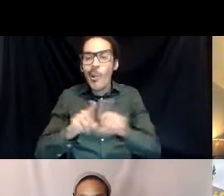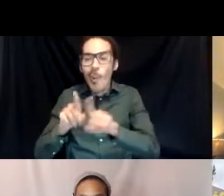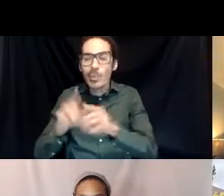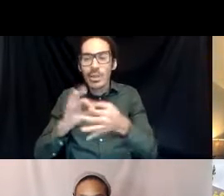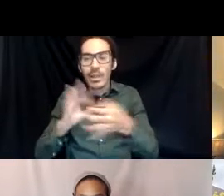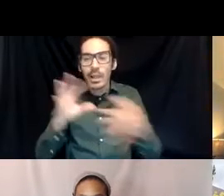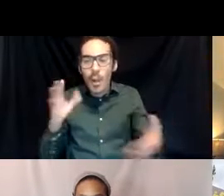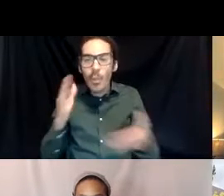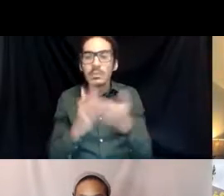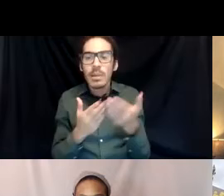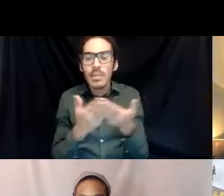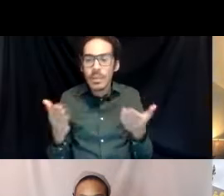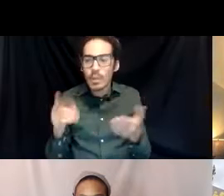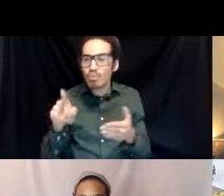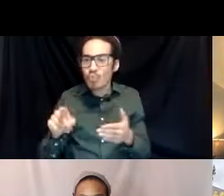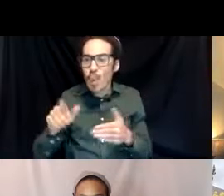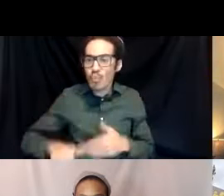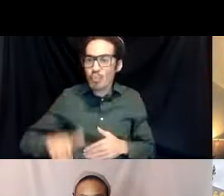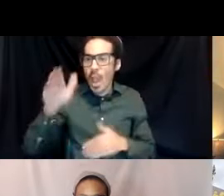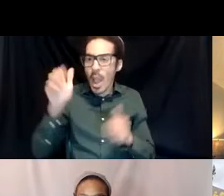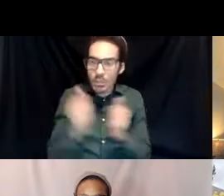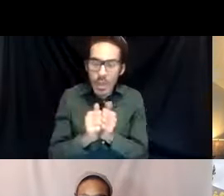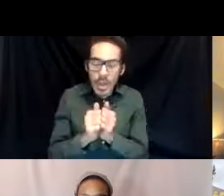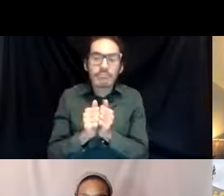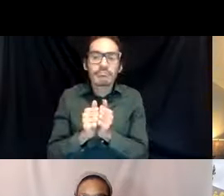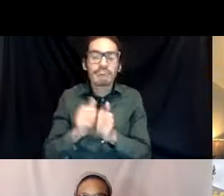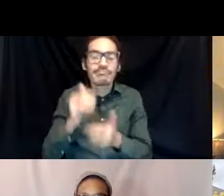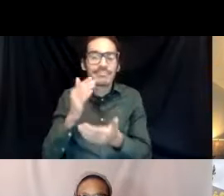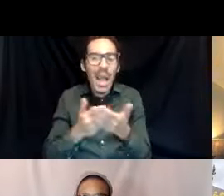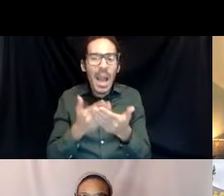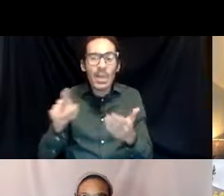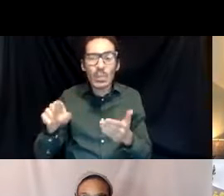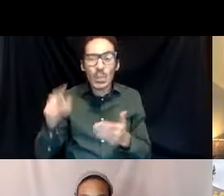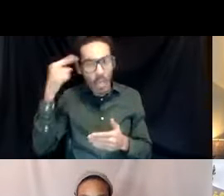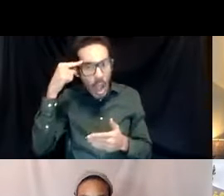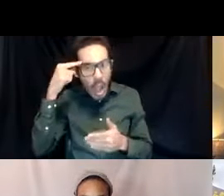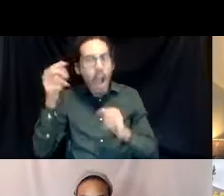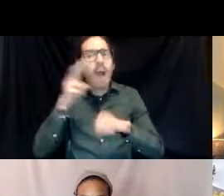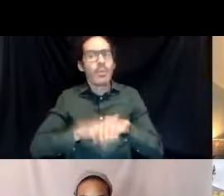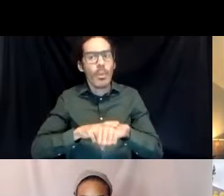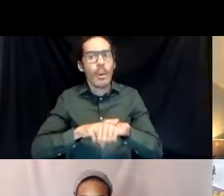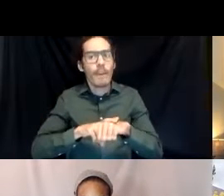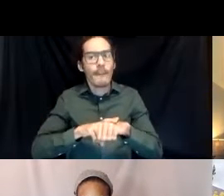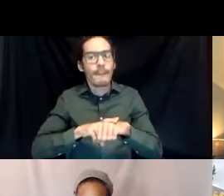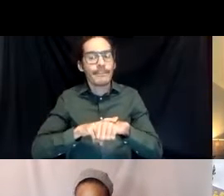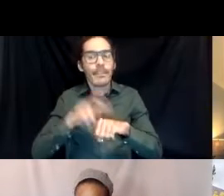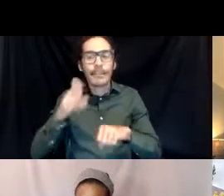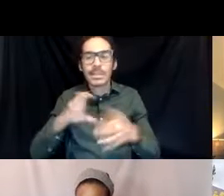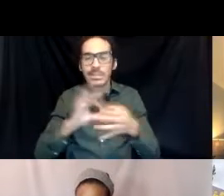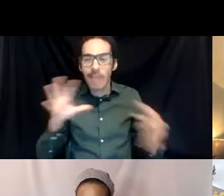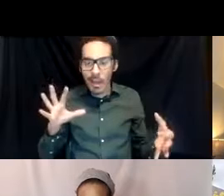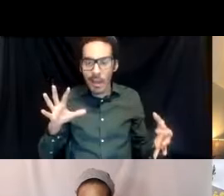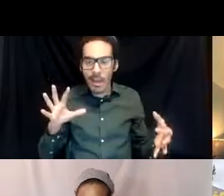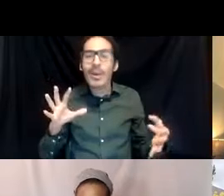some of the things that you were raised with, or some of the things that seem normal to you, and